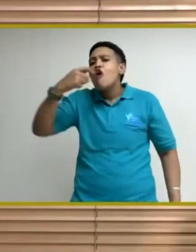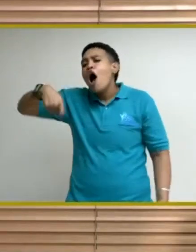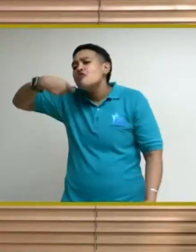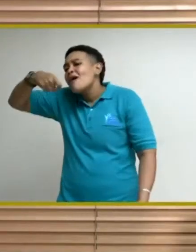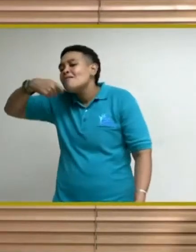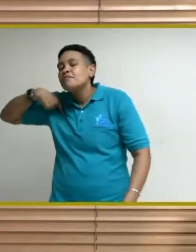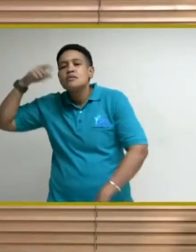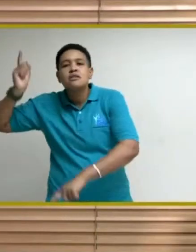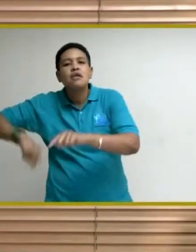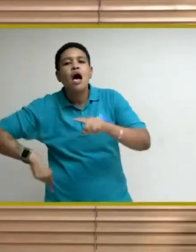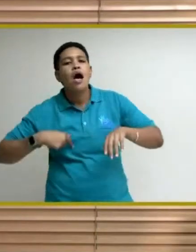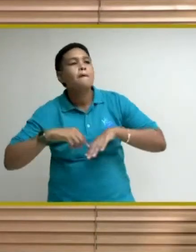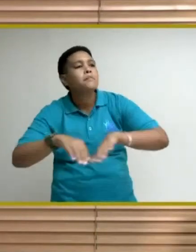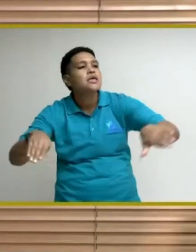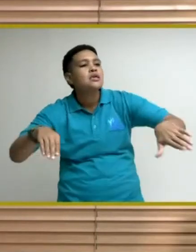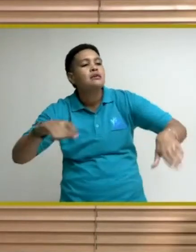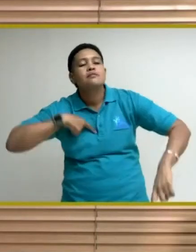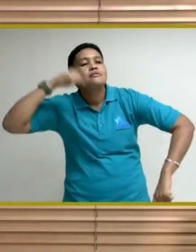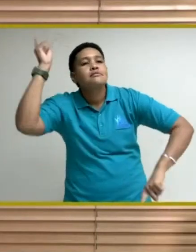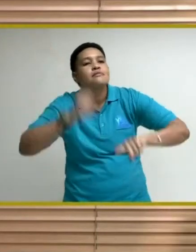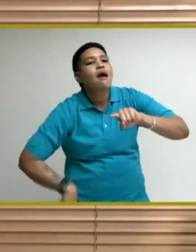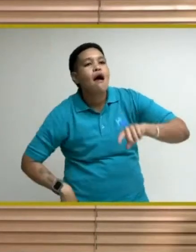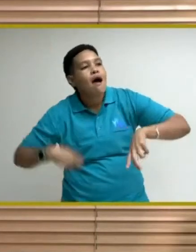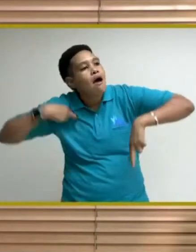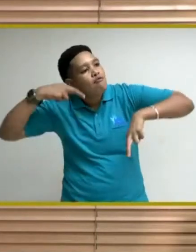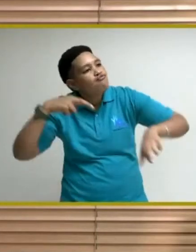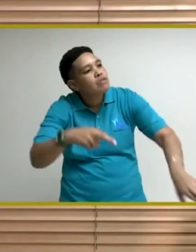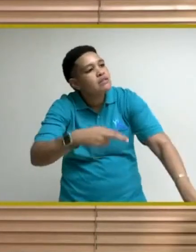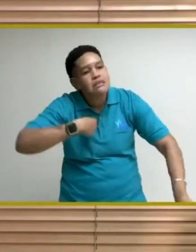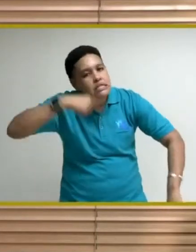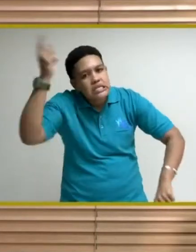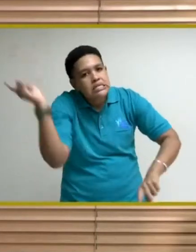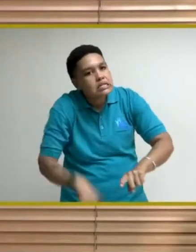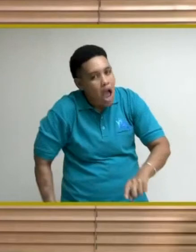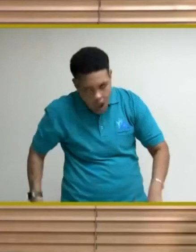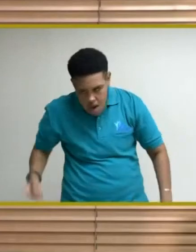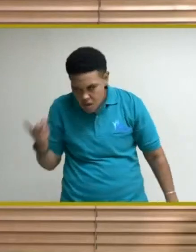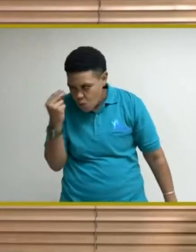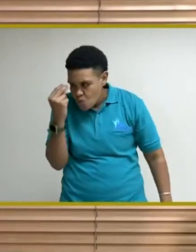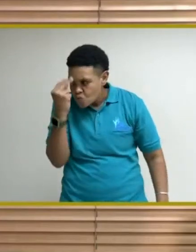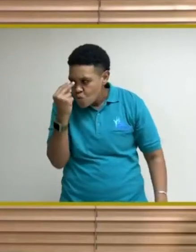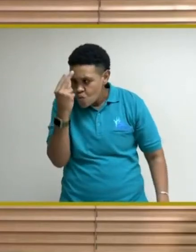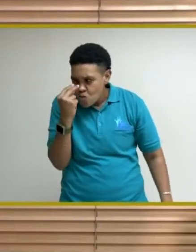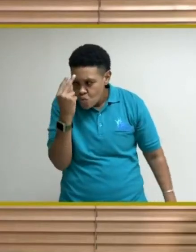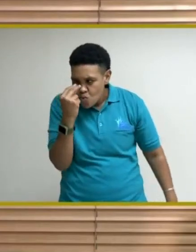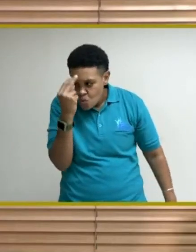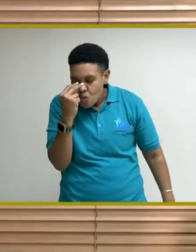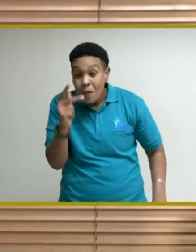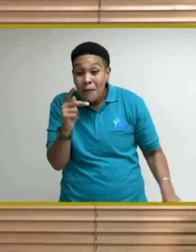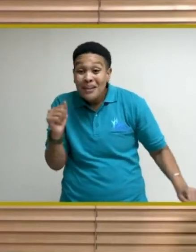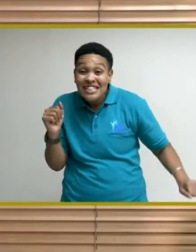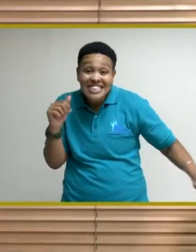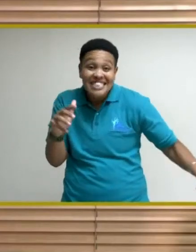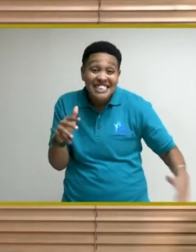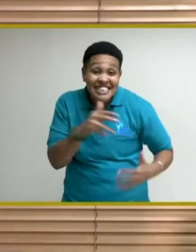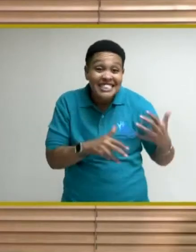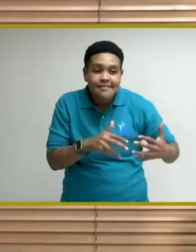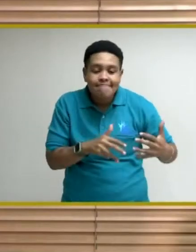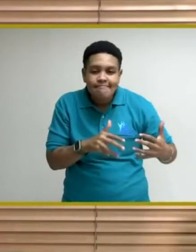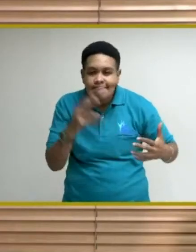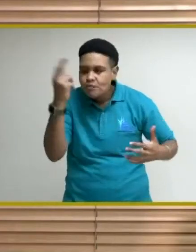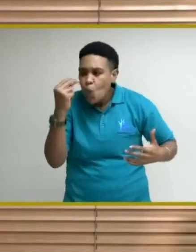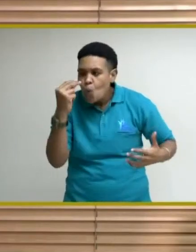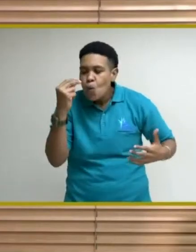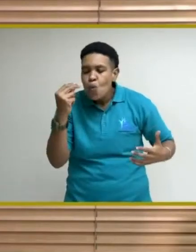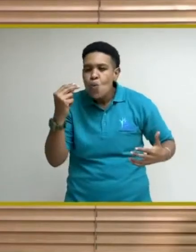beach or river, having people come together, you know, whether it's, you know,